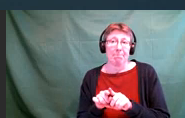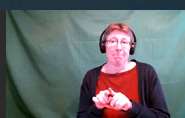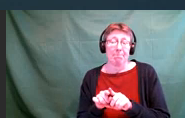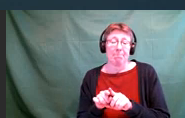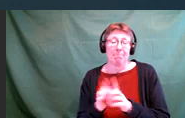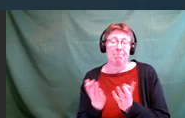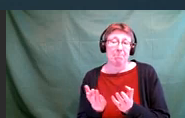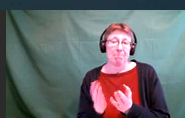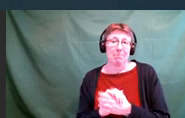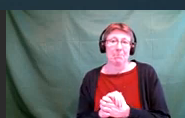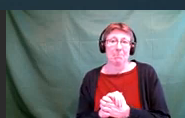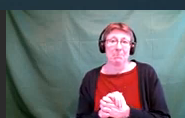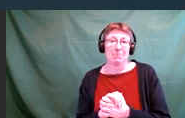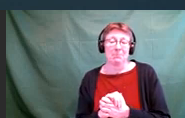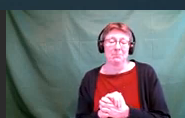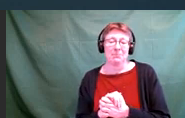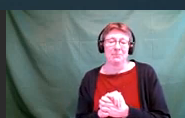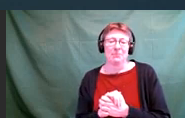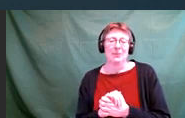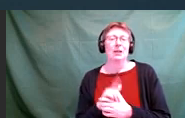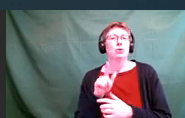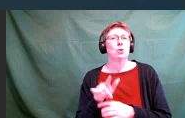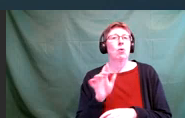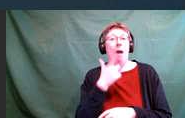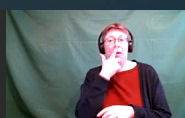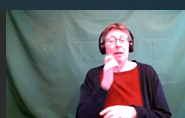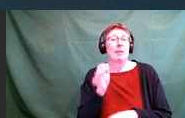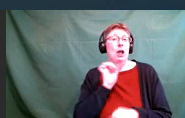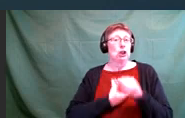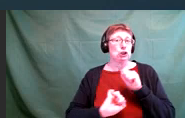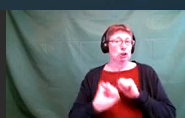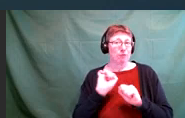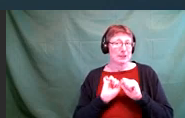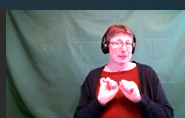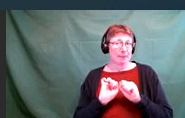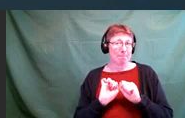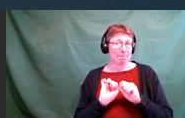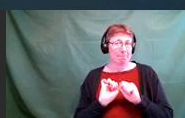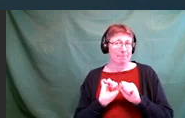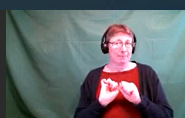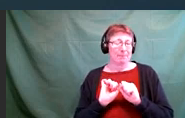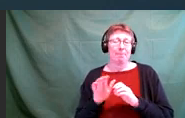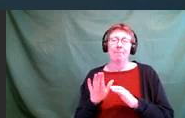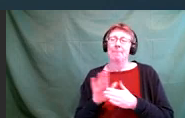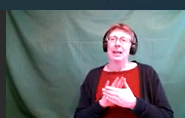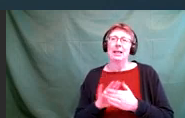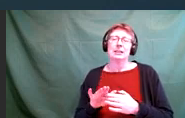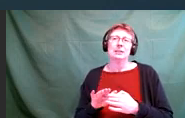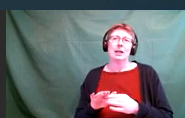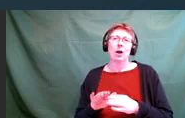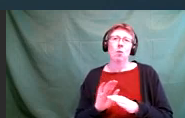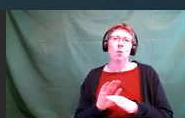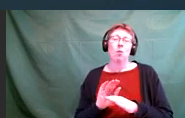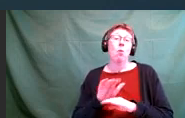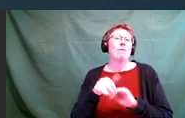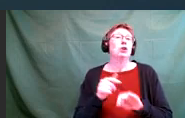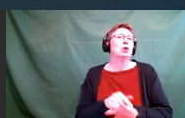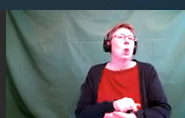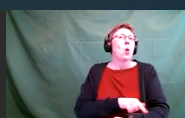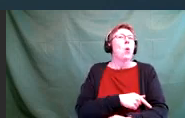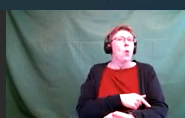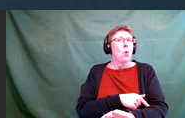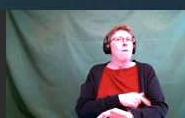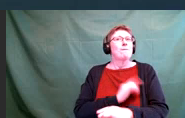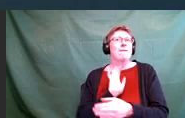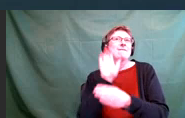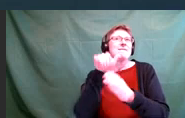So there could be conservatism where things are too slowly factored into markets.